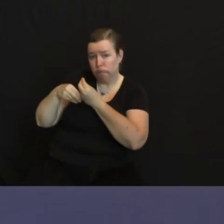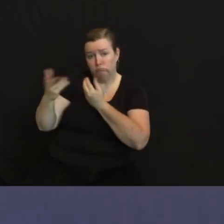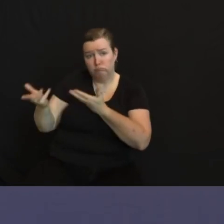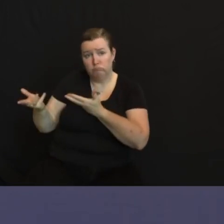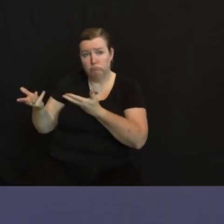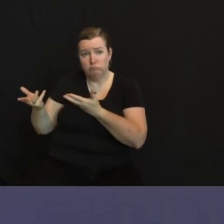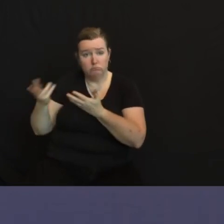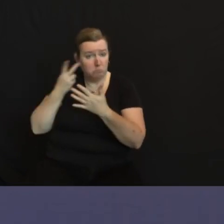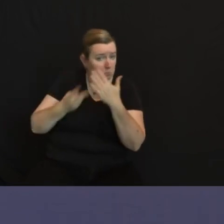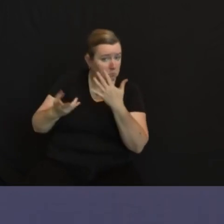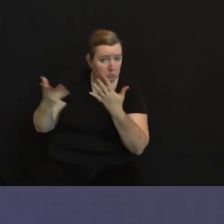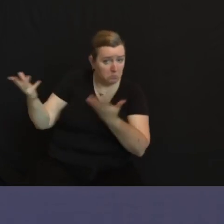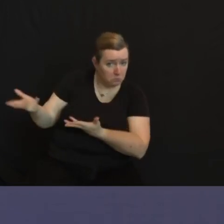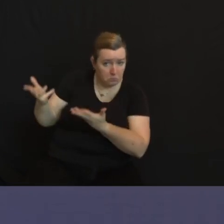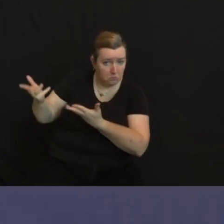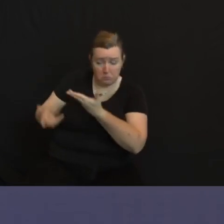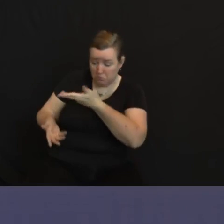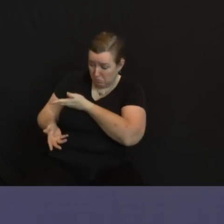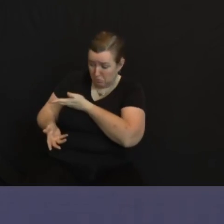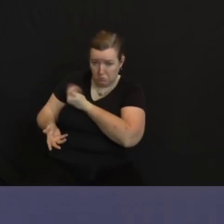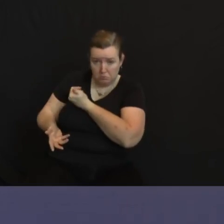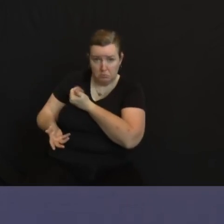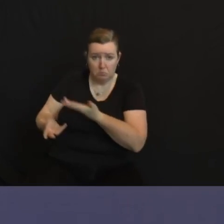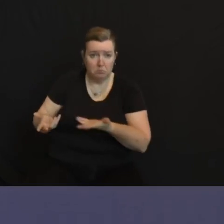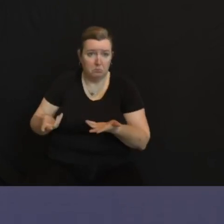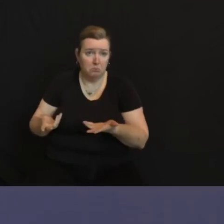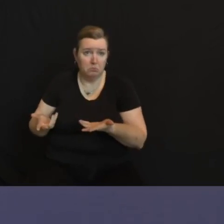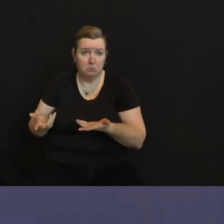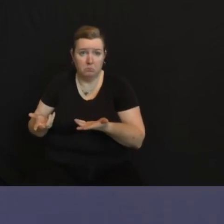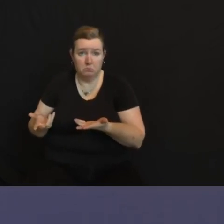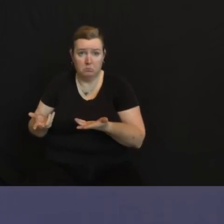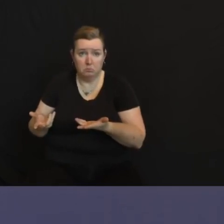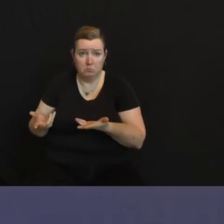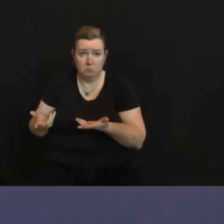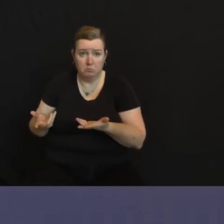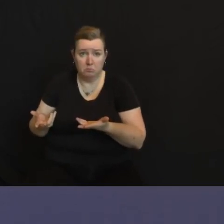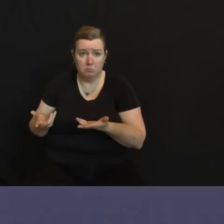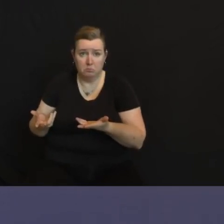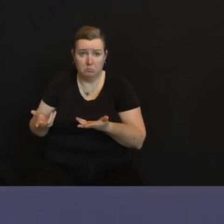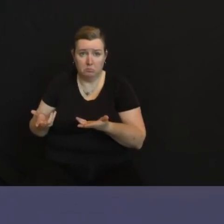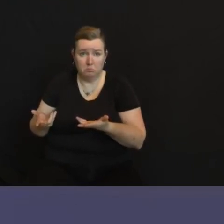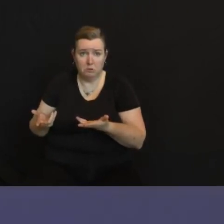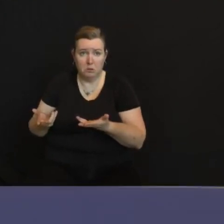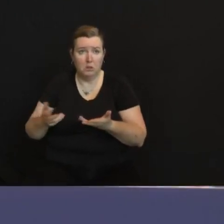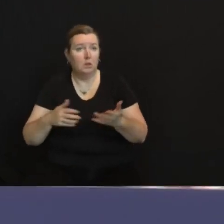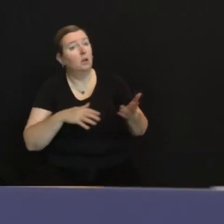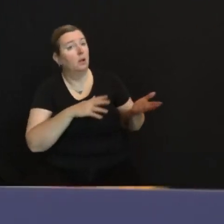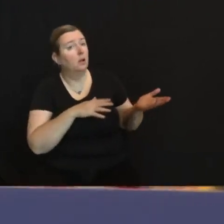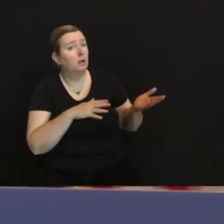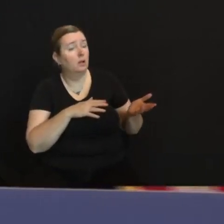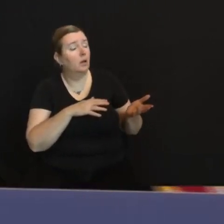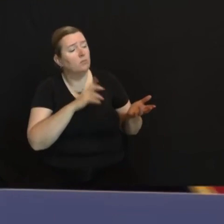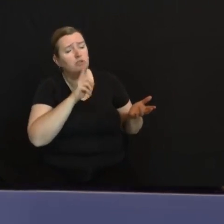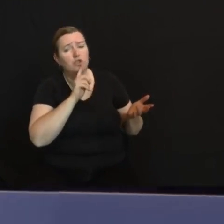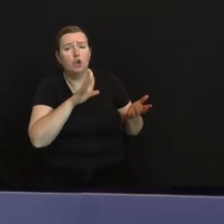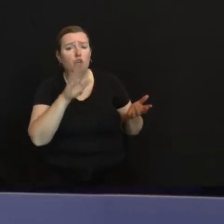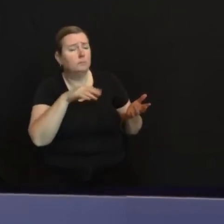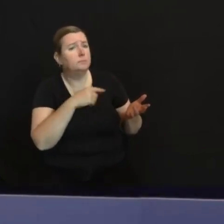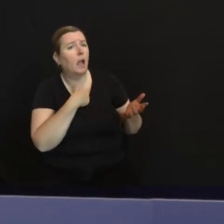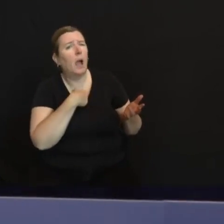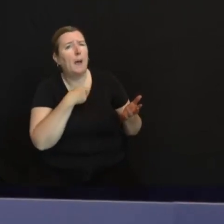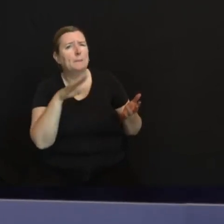you would see our limitations? Sure. Just we have about, first